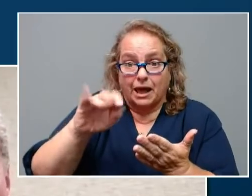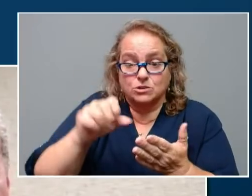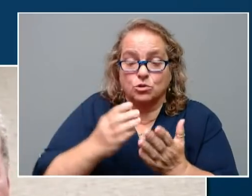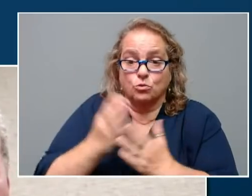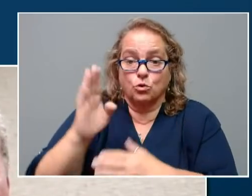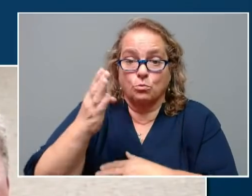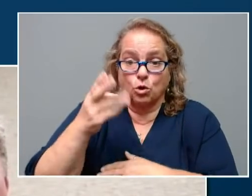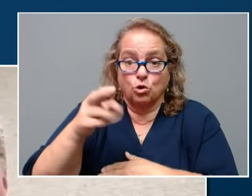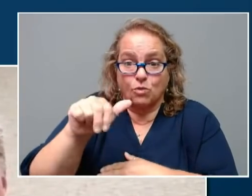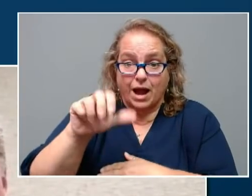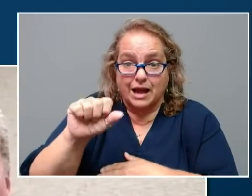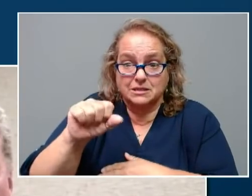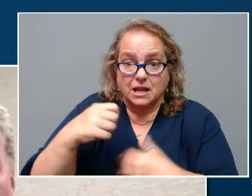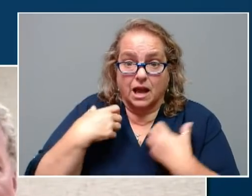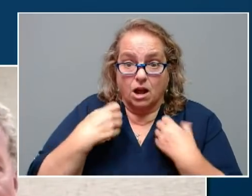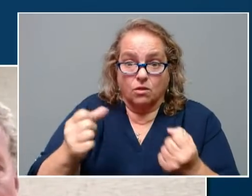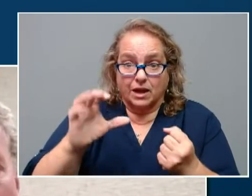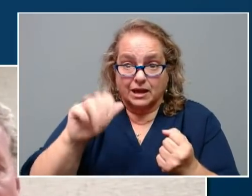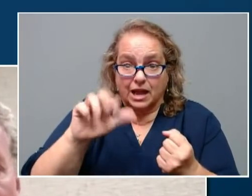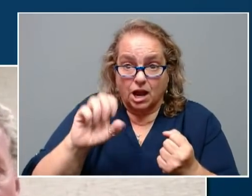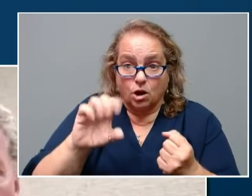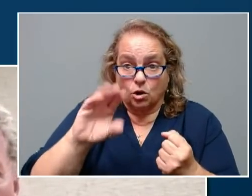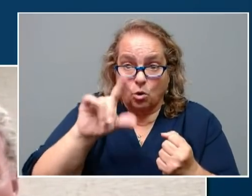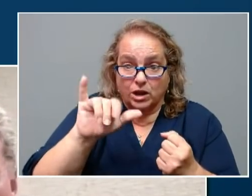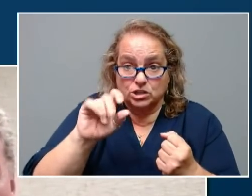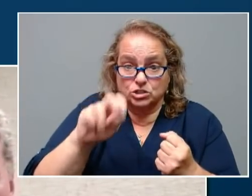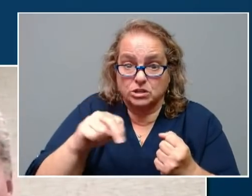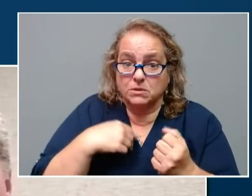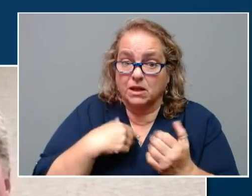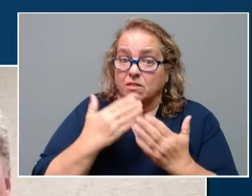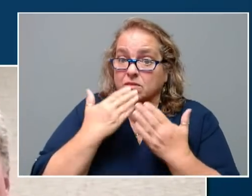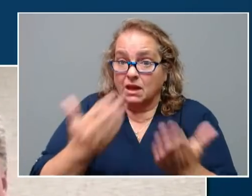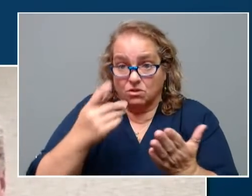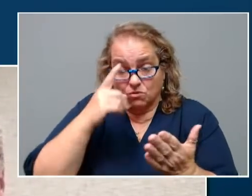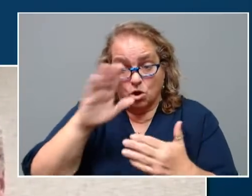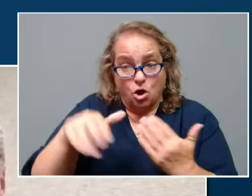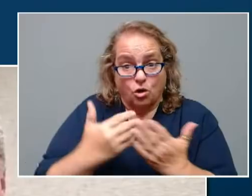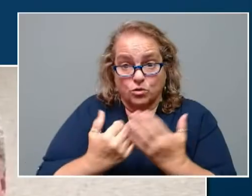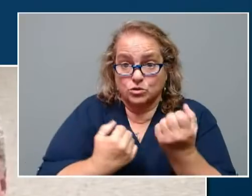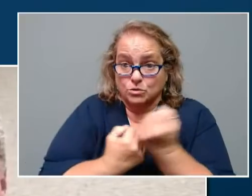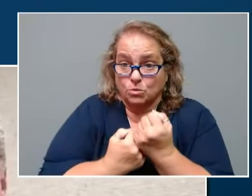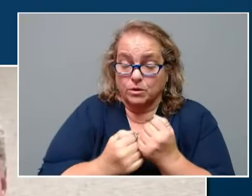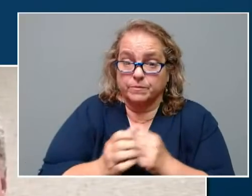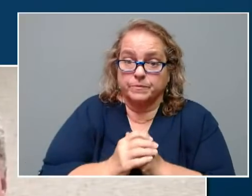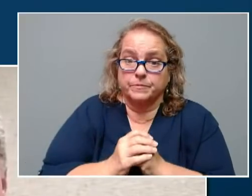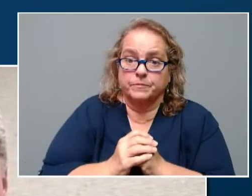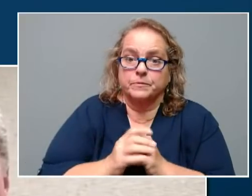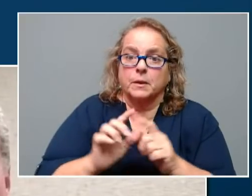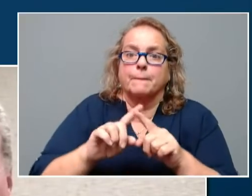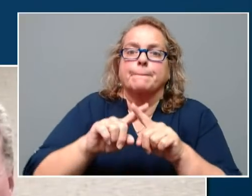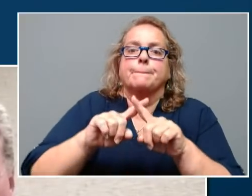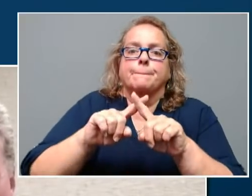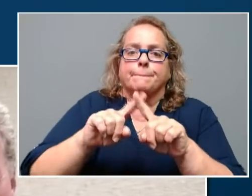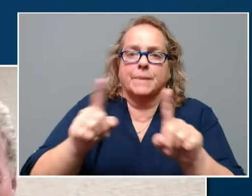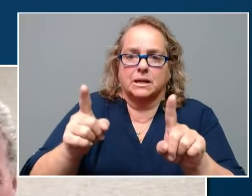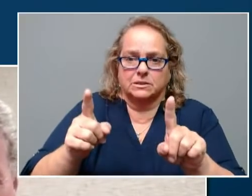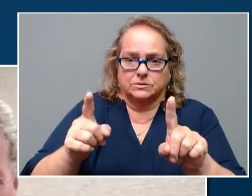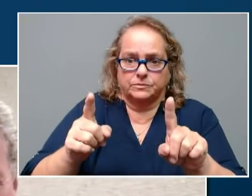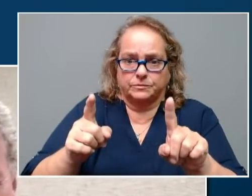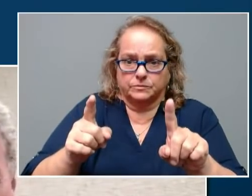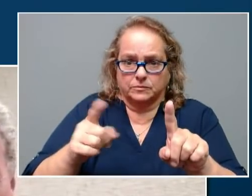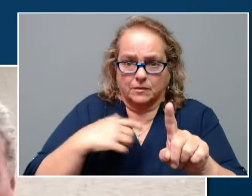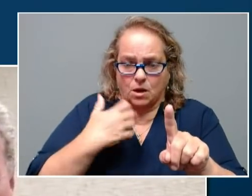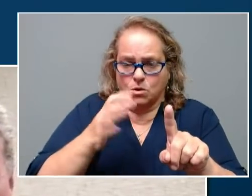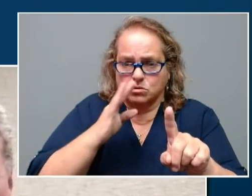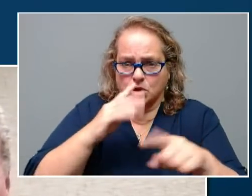Healthcare Coalition. I'm very thankful for all of this support. But I need to talk about our staff. Our staff has been